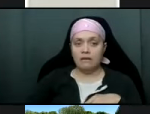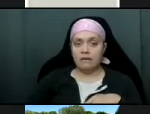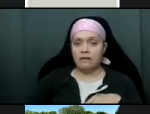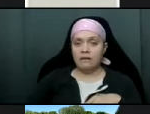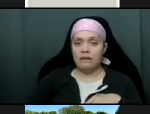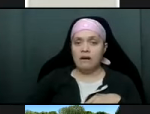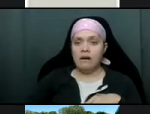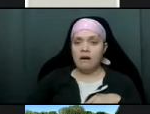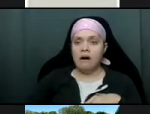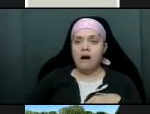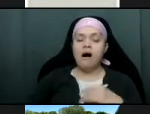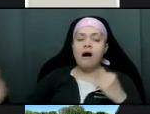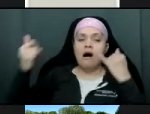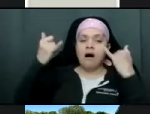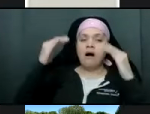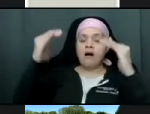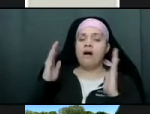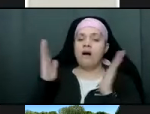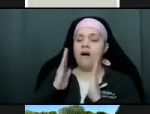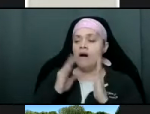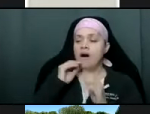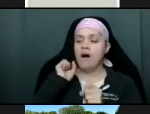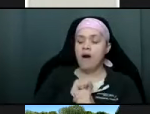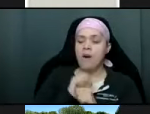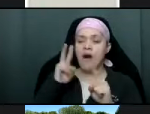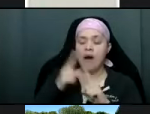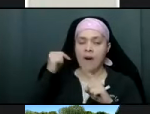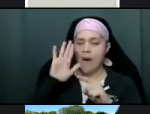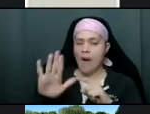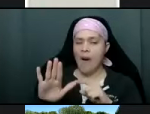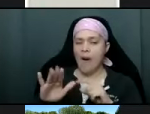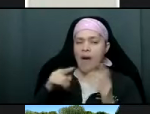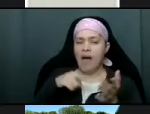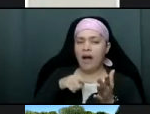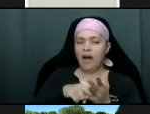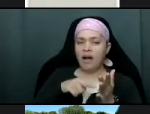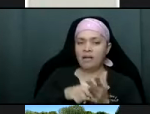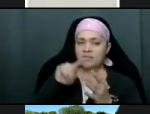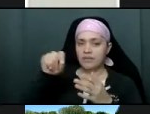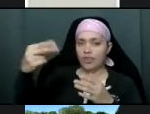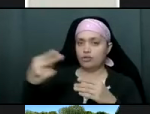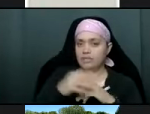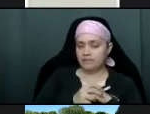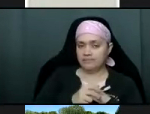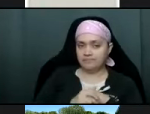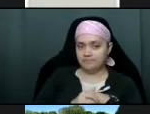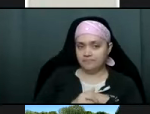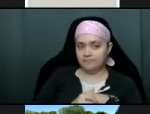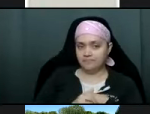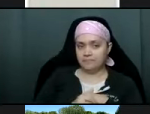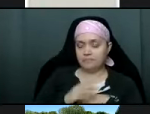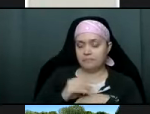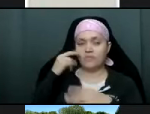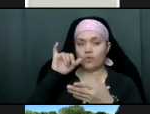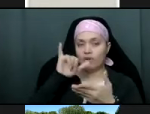All right, and next I have a small homework assignment for you that's due on Thursday. And for